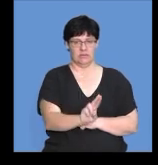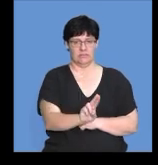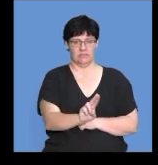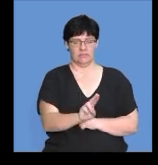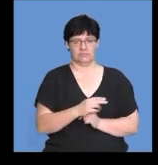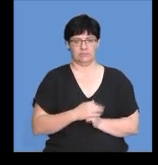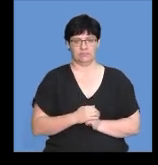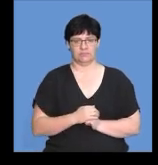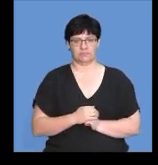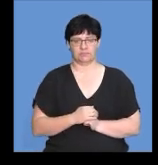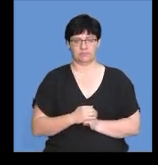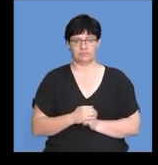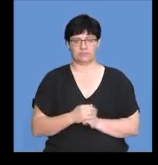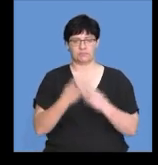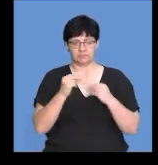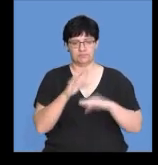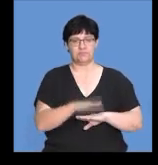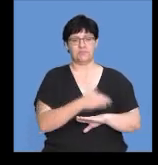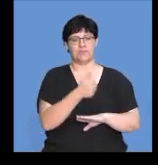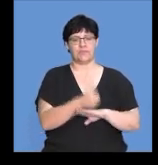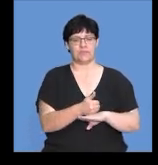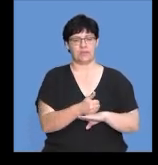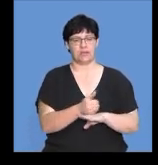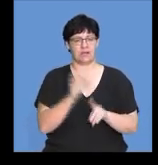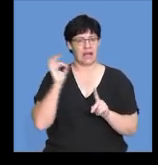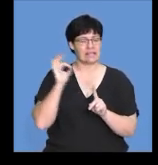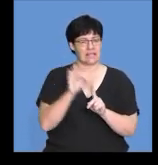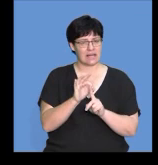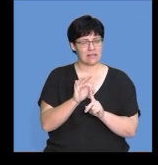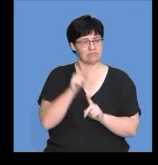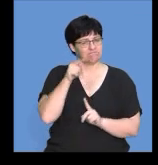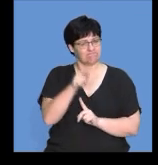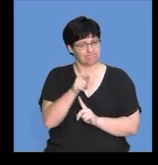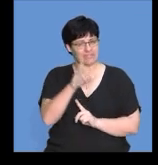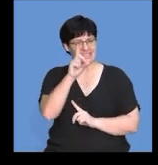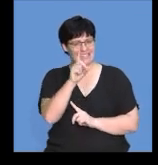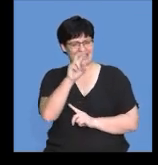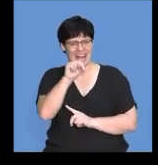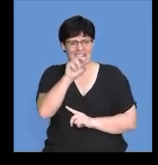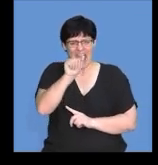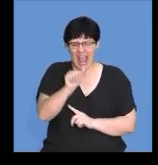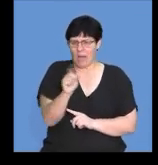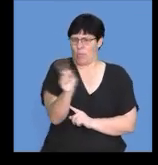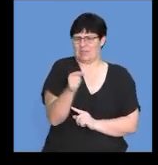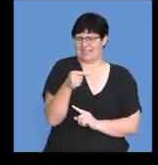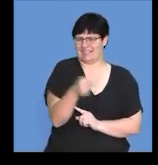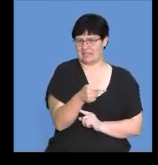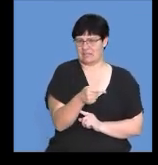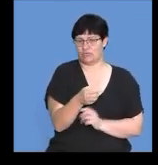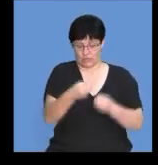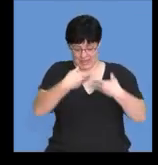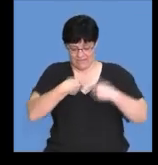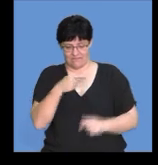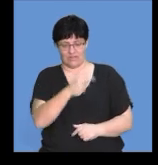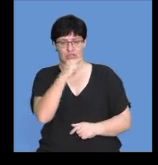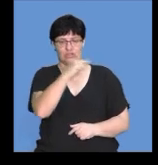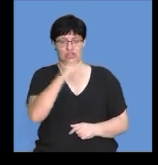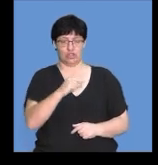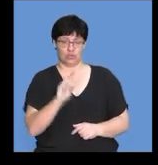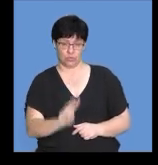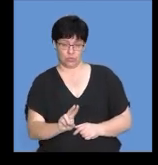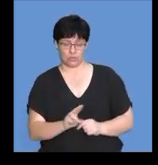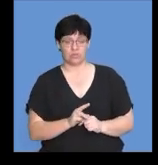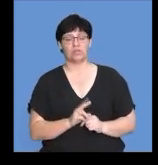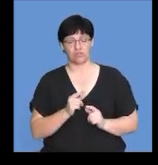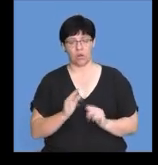U. We've got to establish exactly what the DNA sequence is that gives us that. So again, the concept